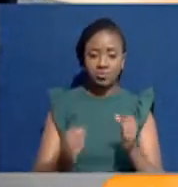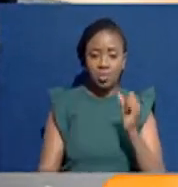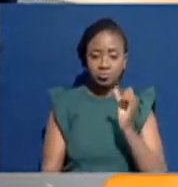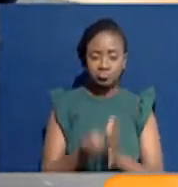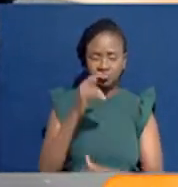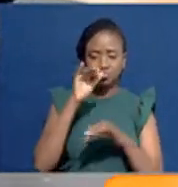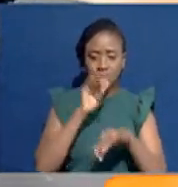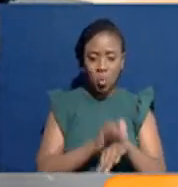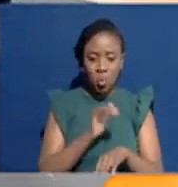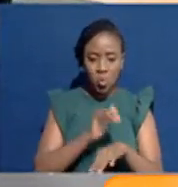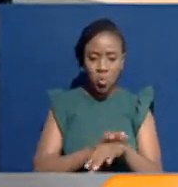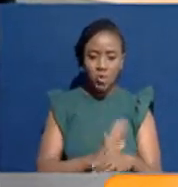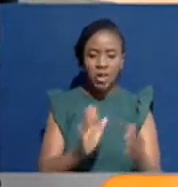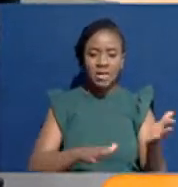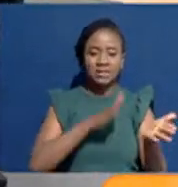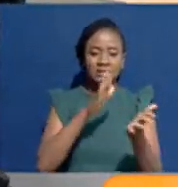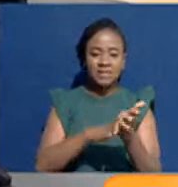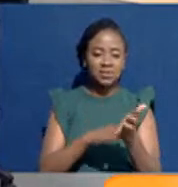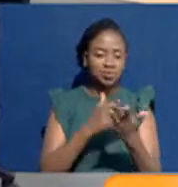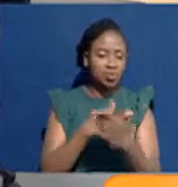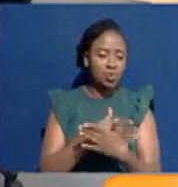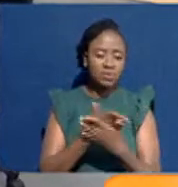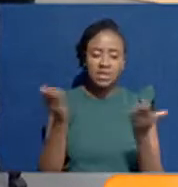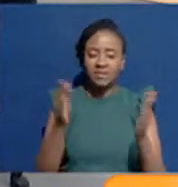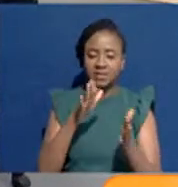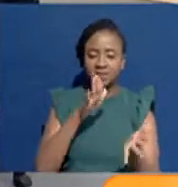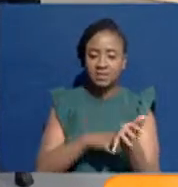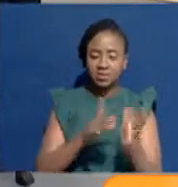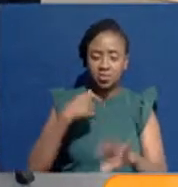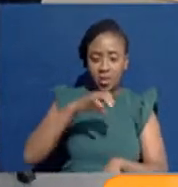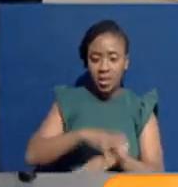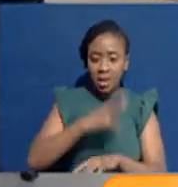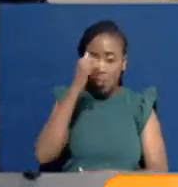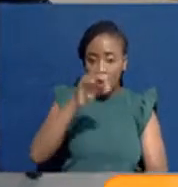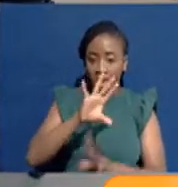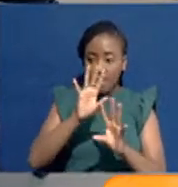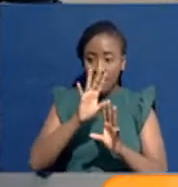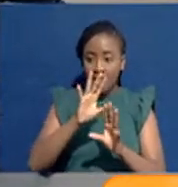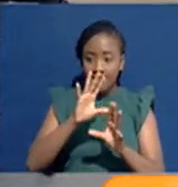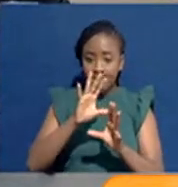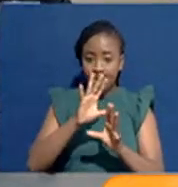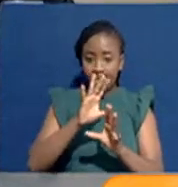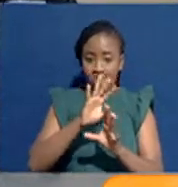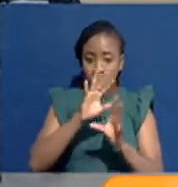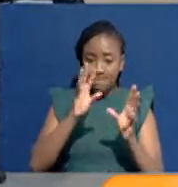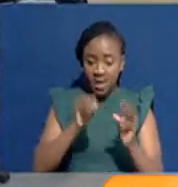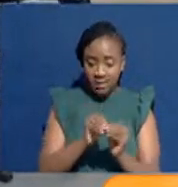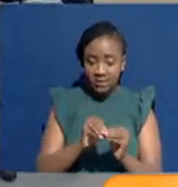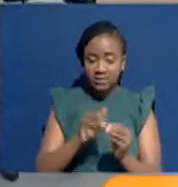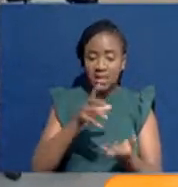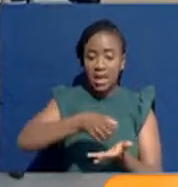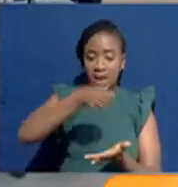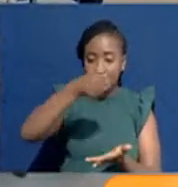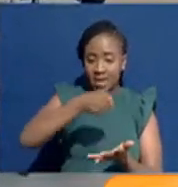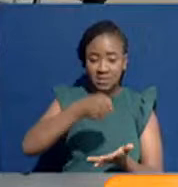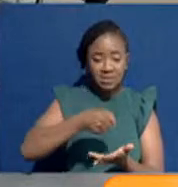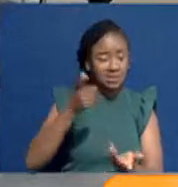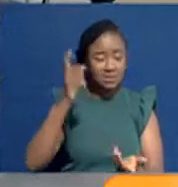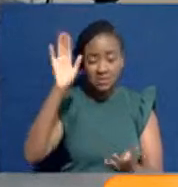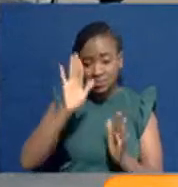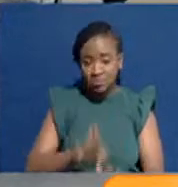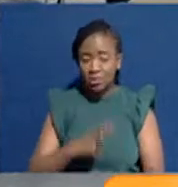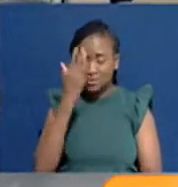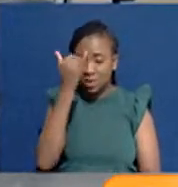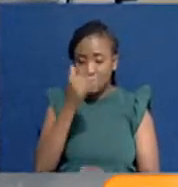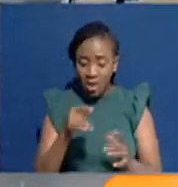suggestion. And whatever suggestion is brought forth, because a budget finally, the government has to raise money. Right. And some we need to teach